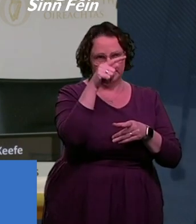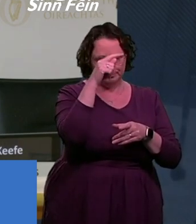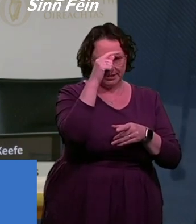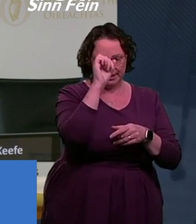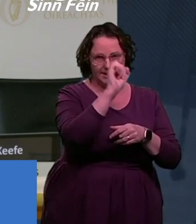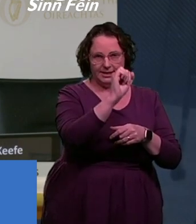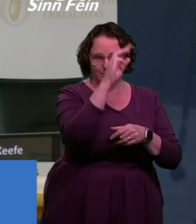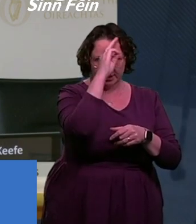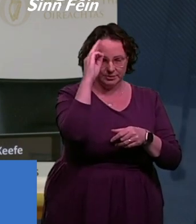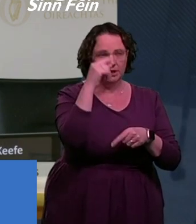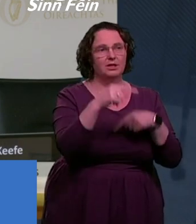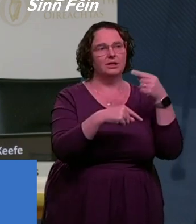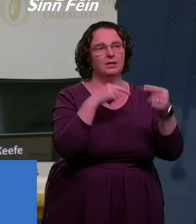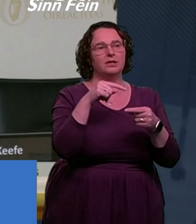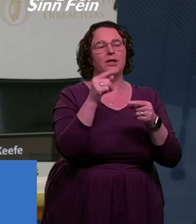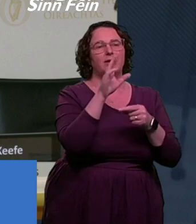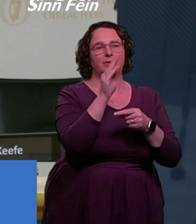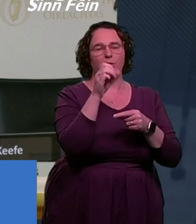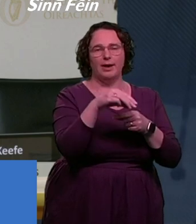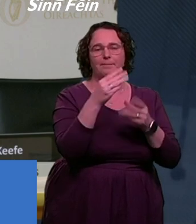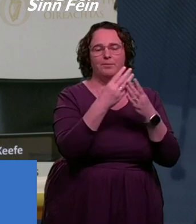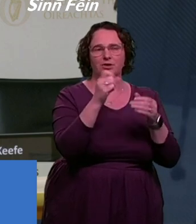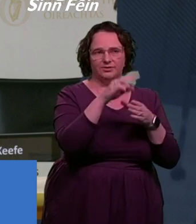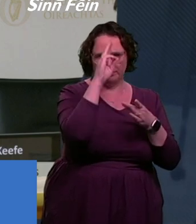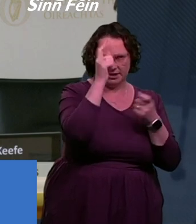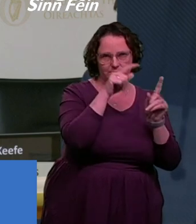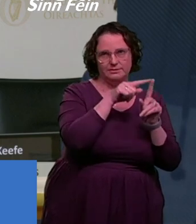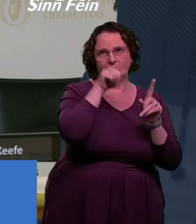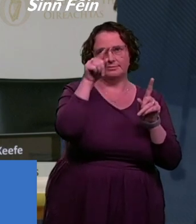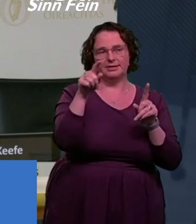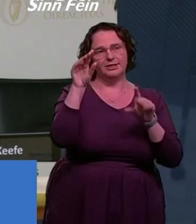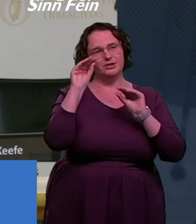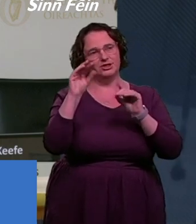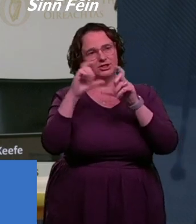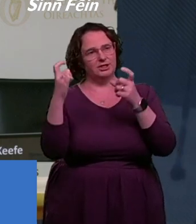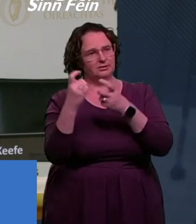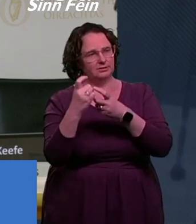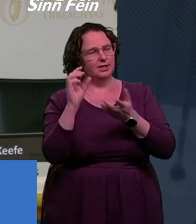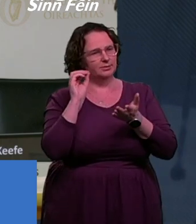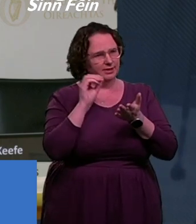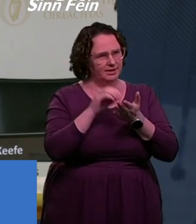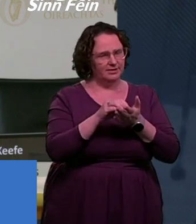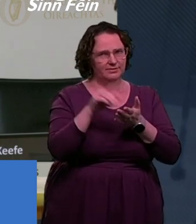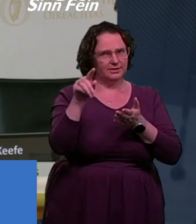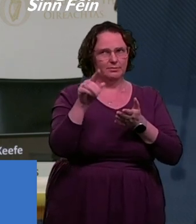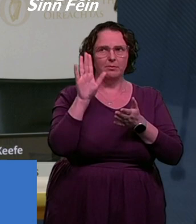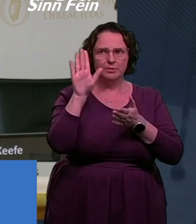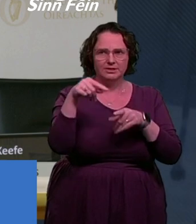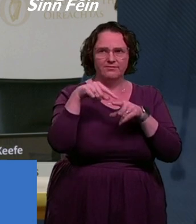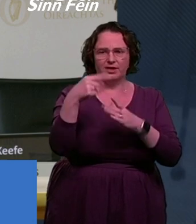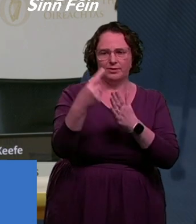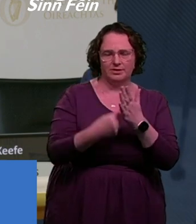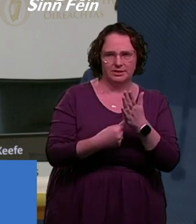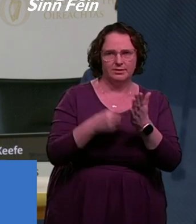don't continue to allow that teacher to practice unethically because we've got a code that teachers have to stick to.